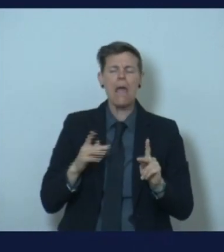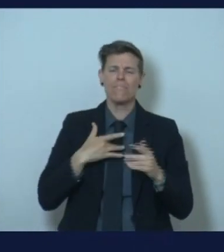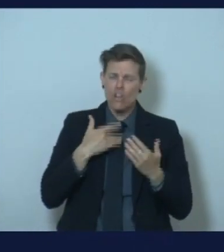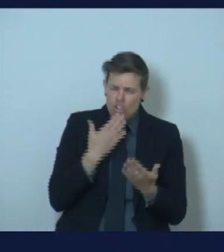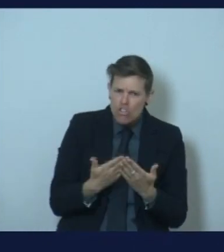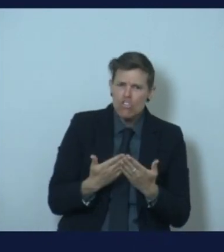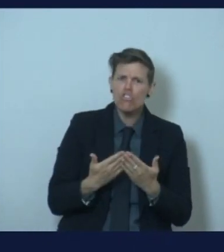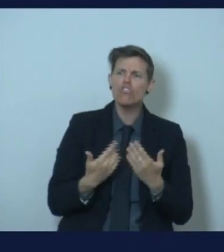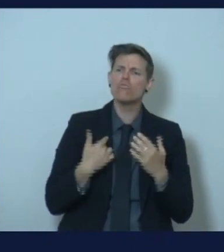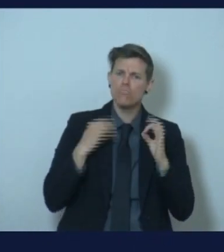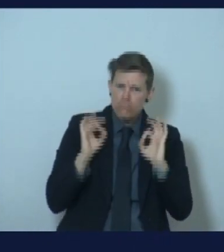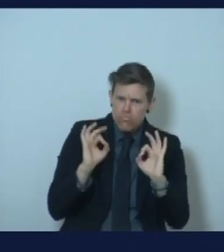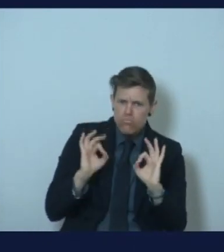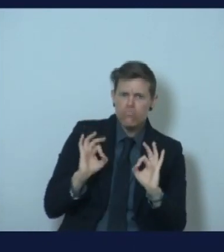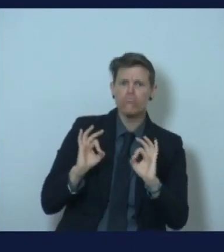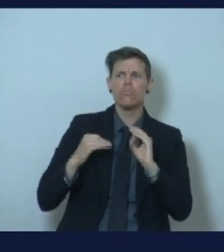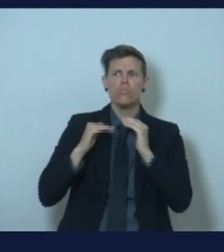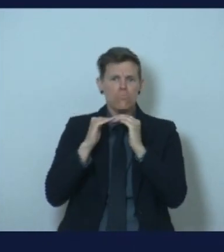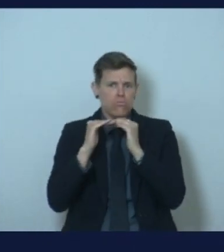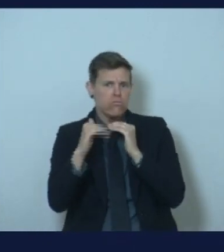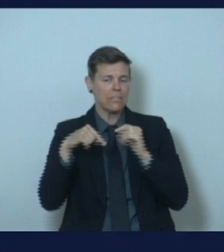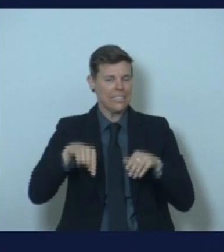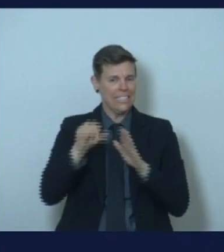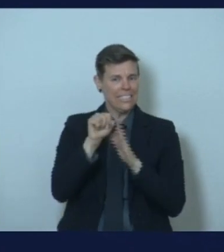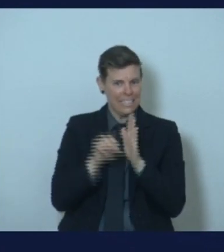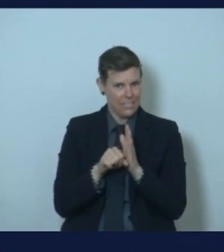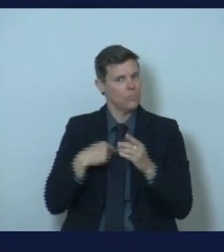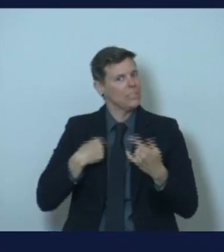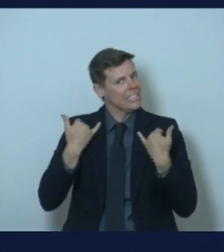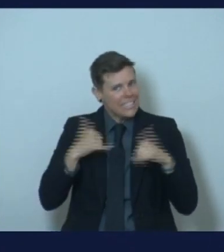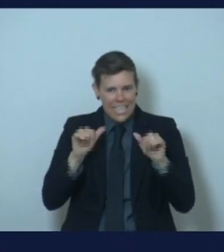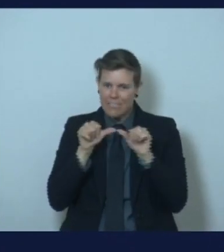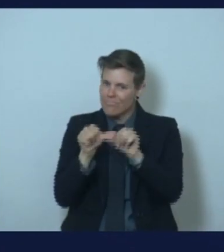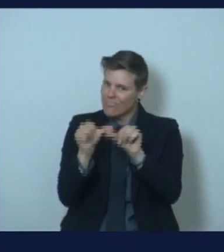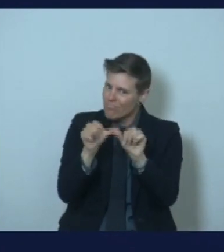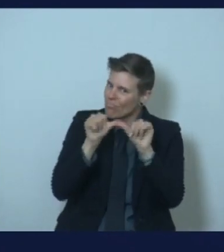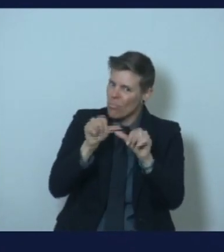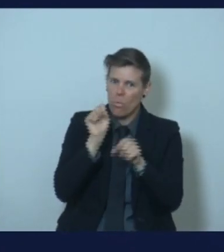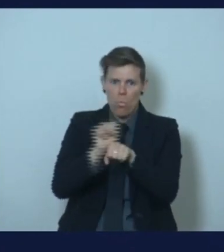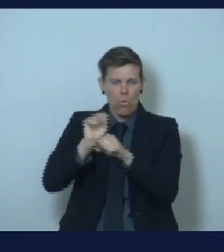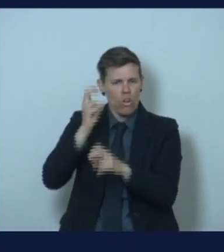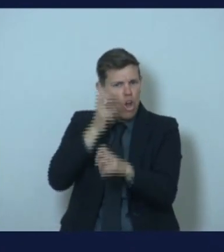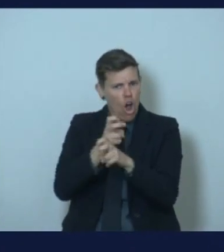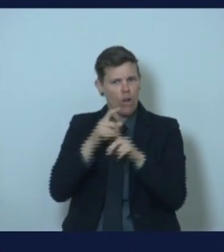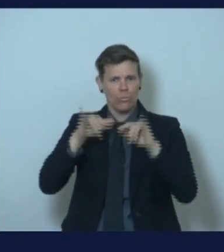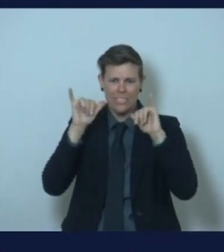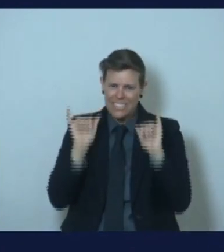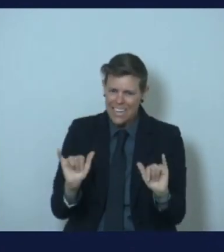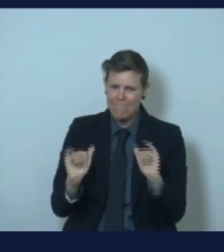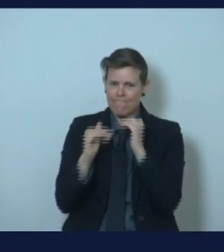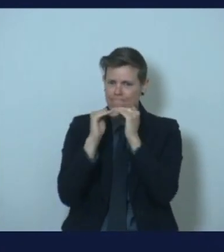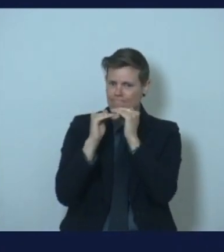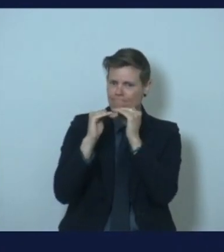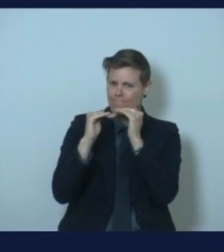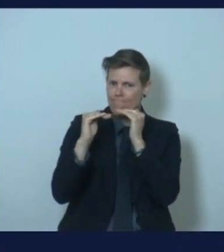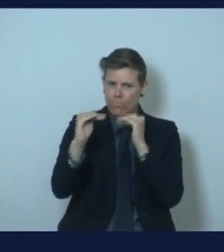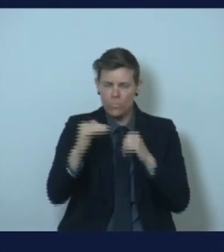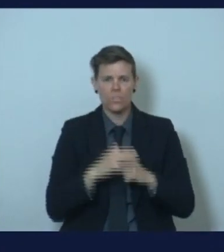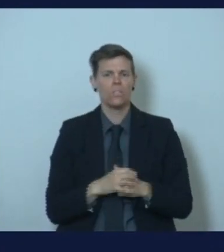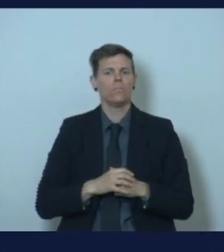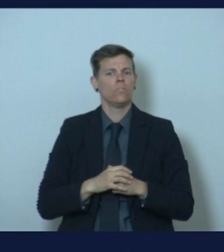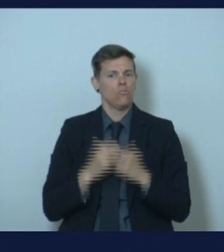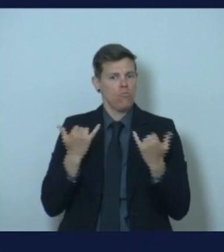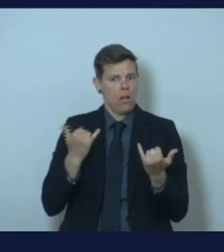still have to do more, and thank you for doing that. We have 206 total hospitalizations today. We've